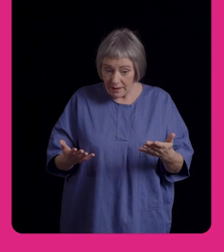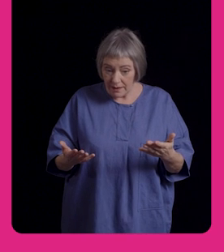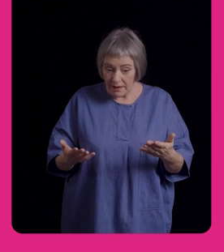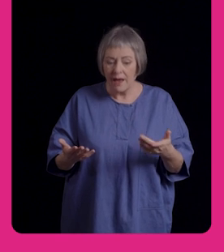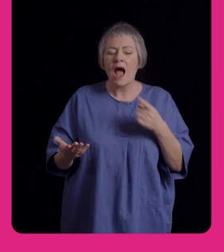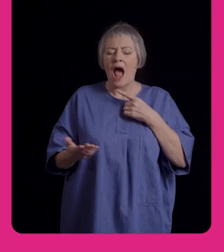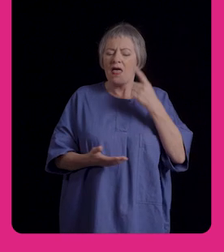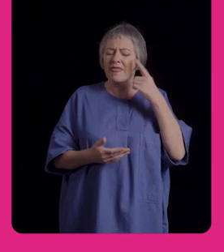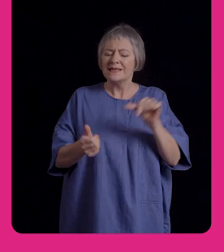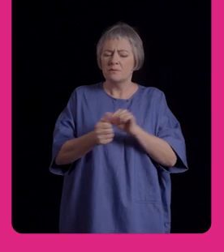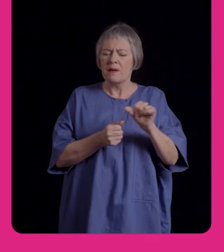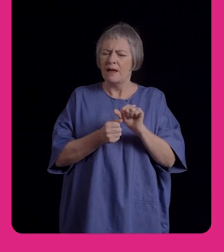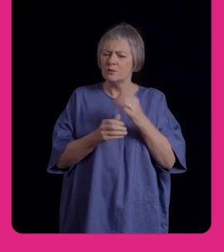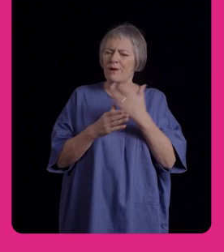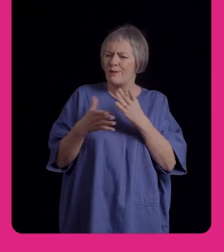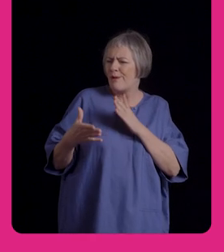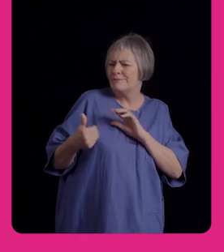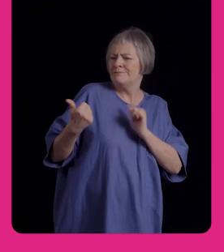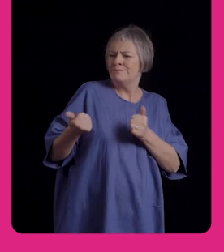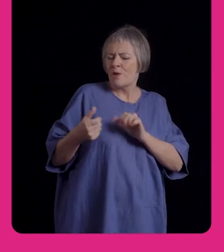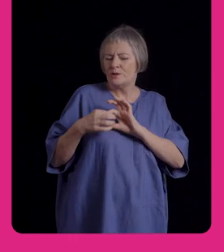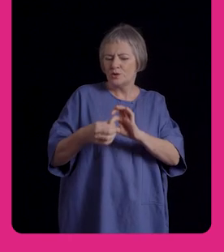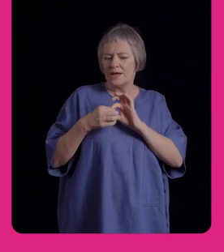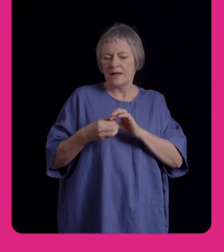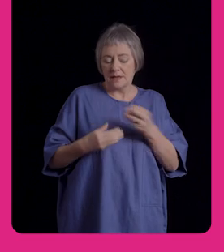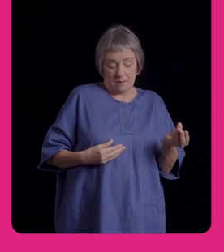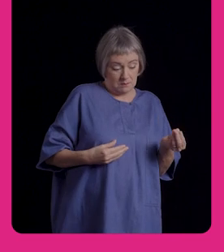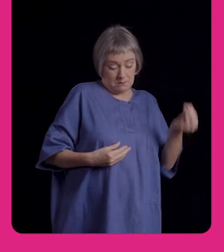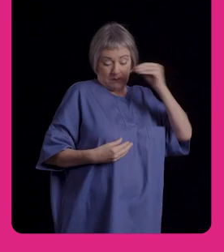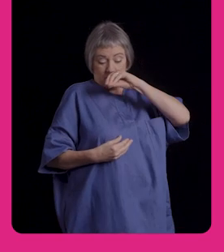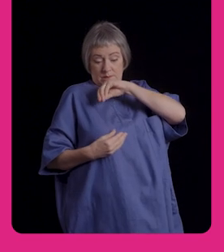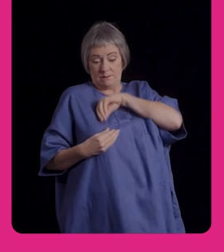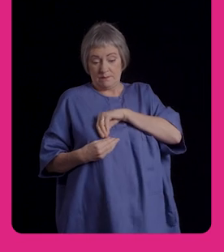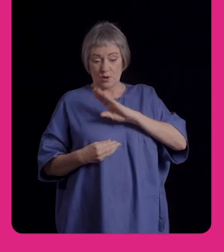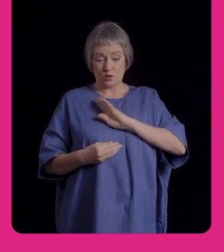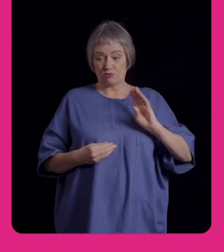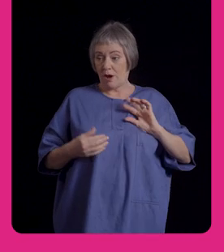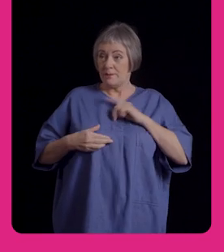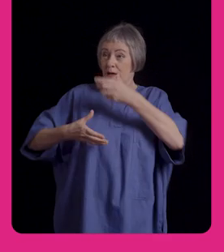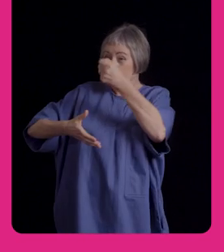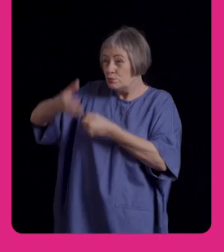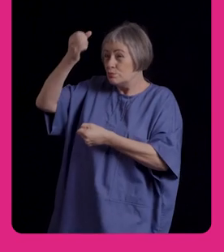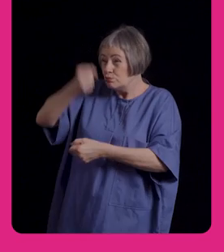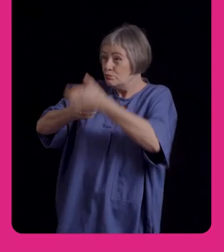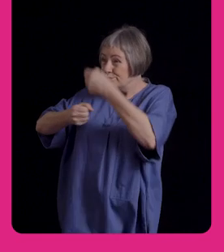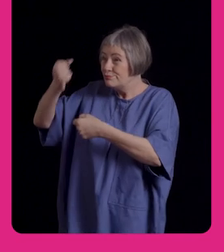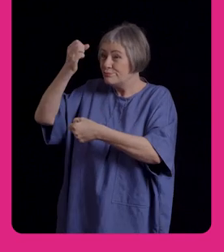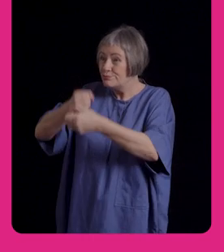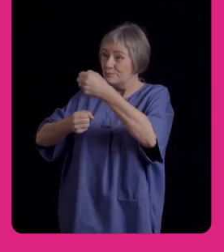Oh, you're muted. I think it's probably best. We work well together. Sure. So I'll put you in my little pocket and psh, psh, psh, psh,